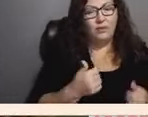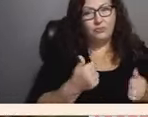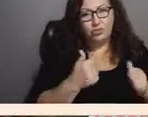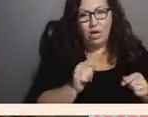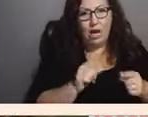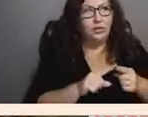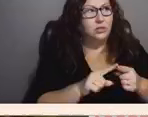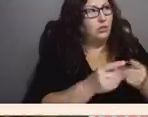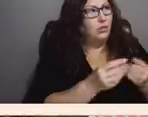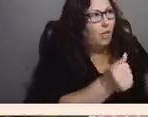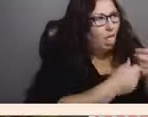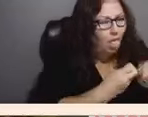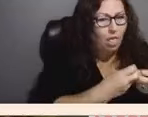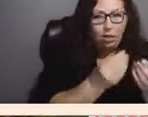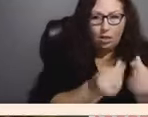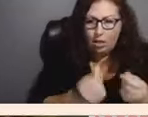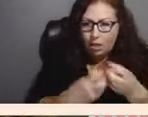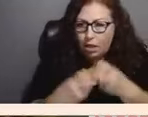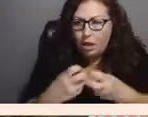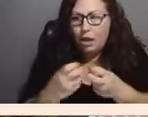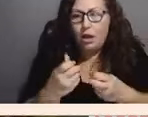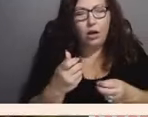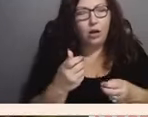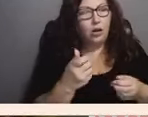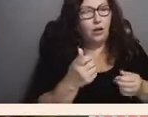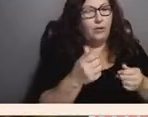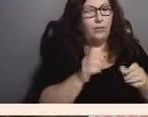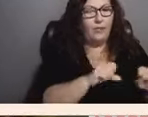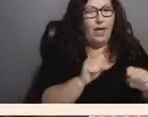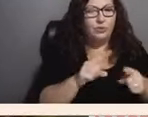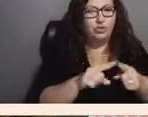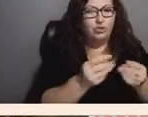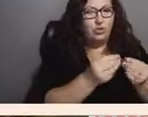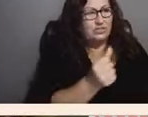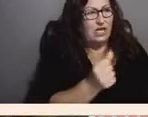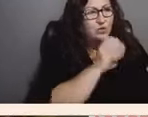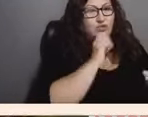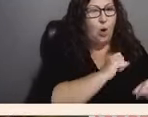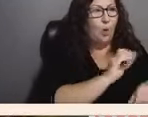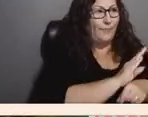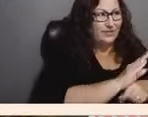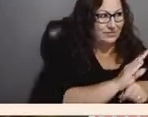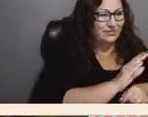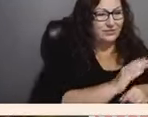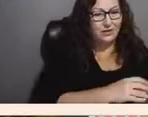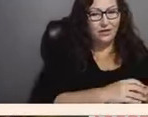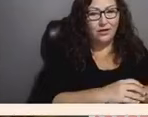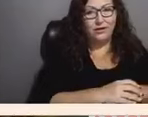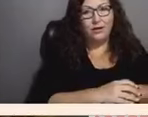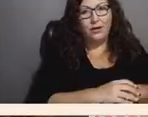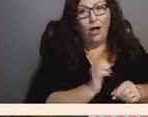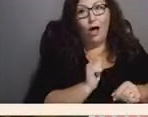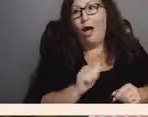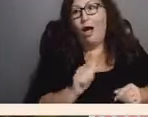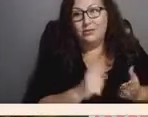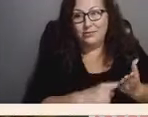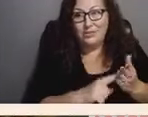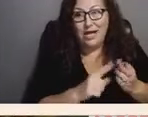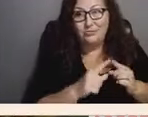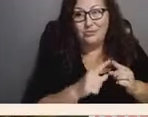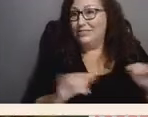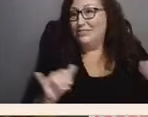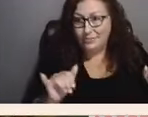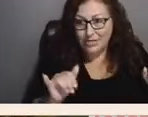able to extinguish old business all sometimes at one time. And most of the time, you get burned